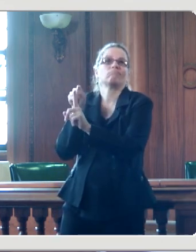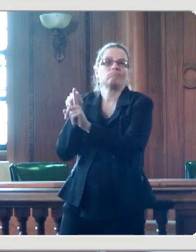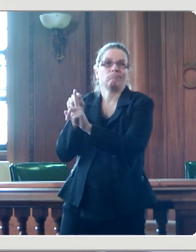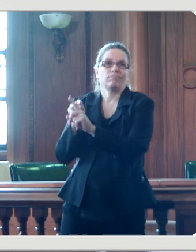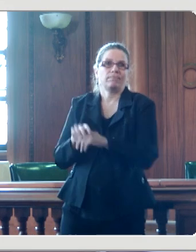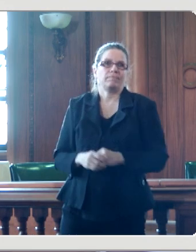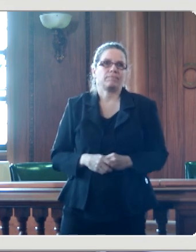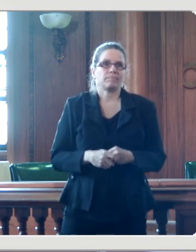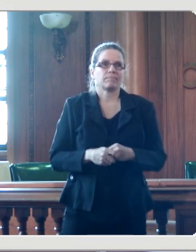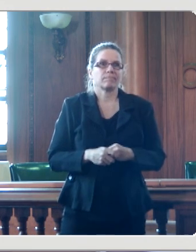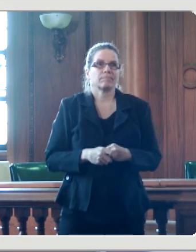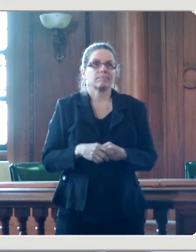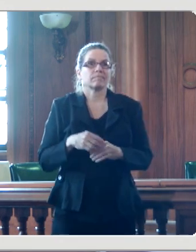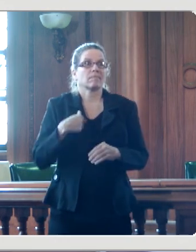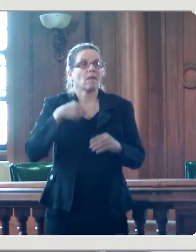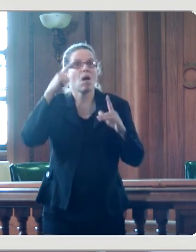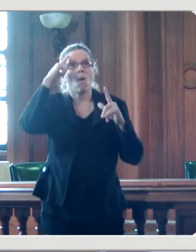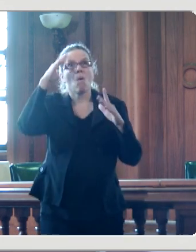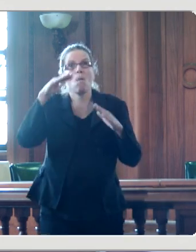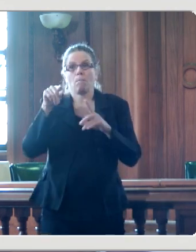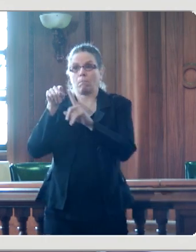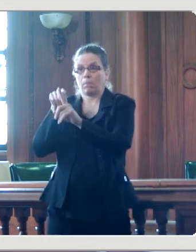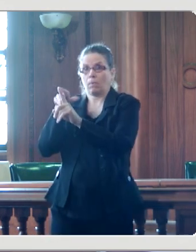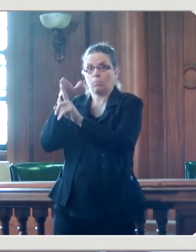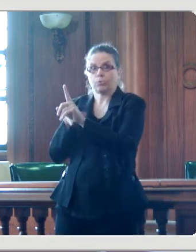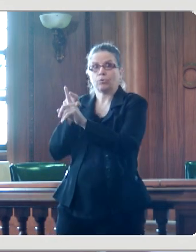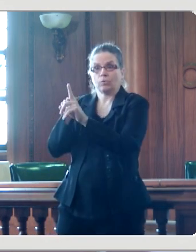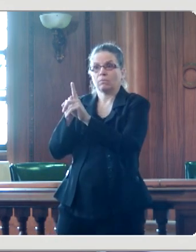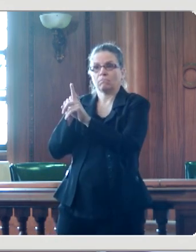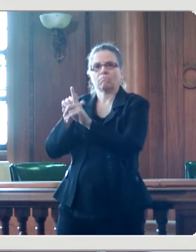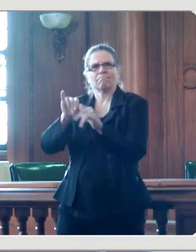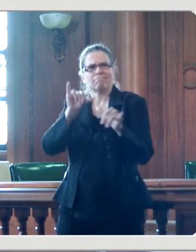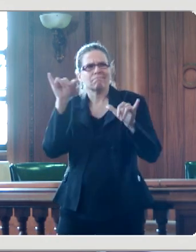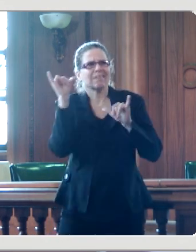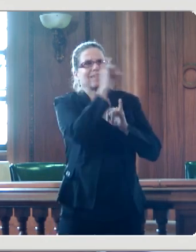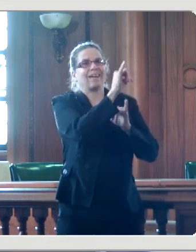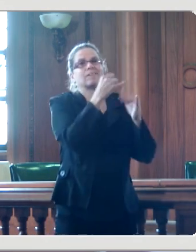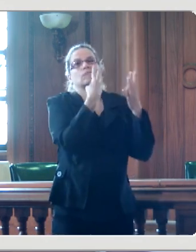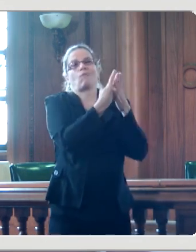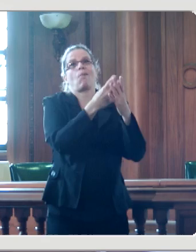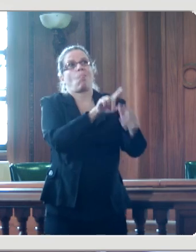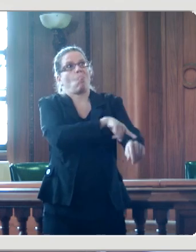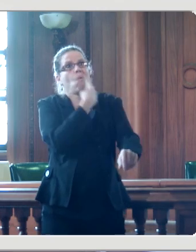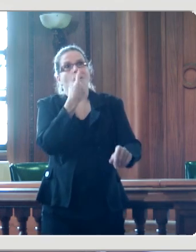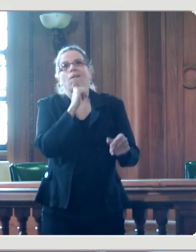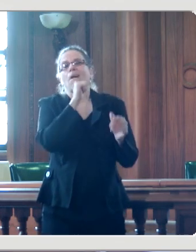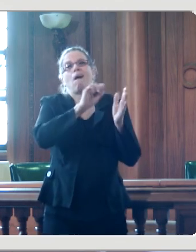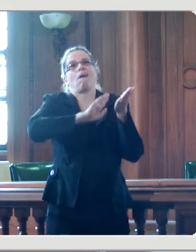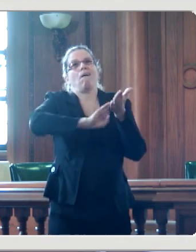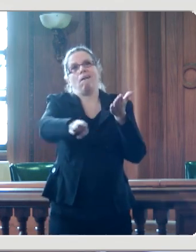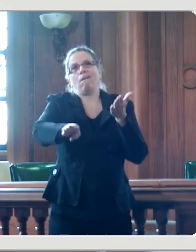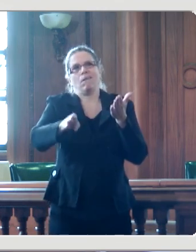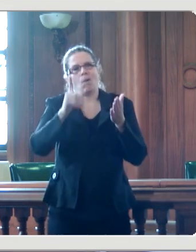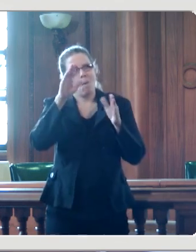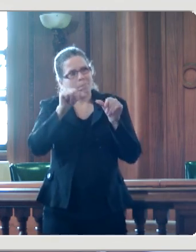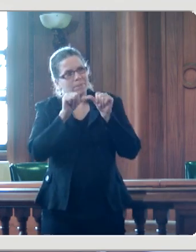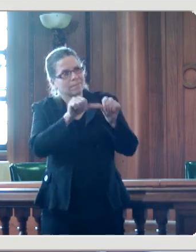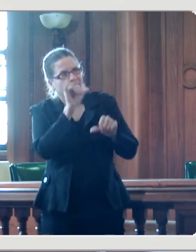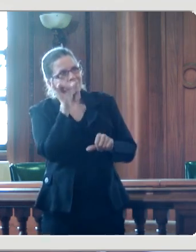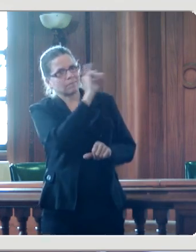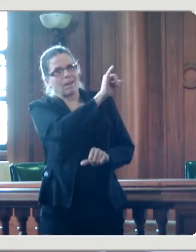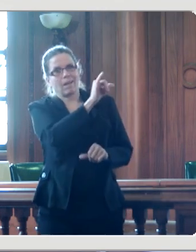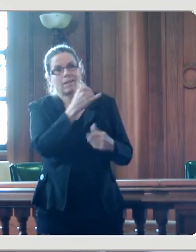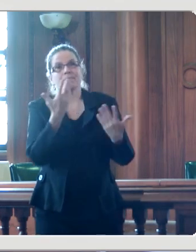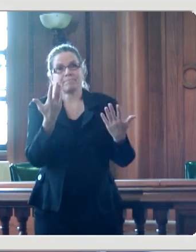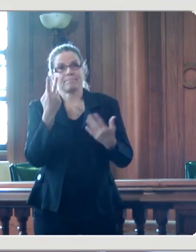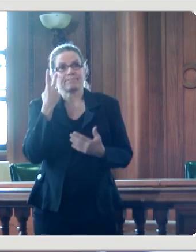put away for a long time. And the old adage, if it looks like a duck, it quacks